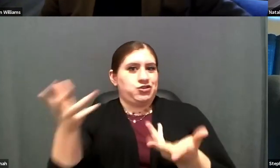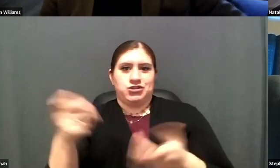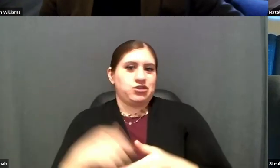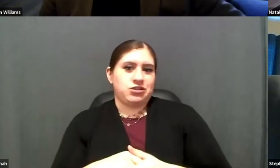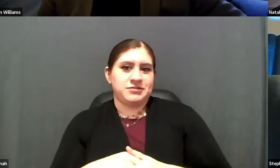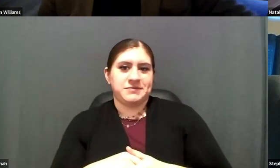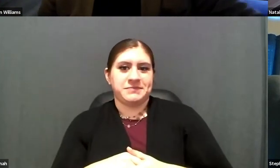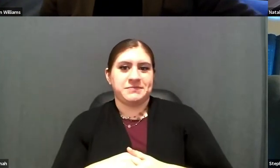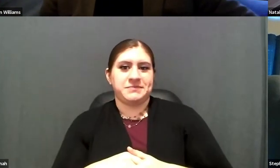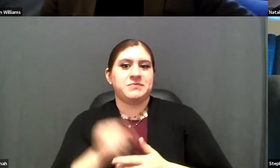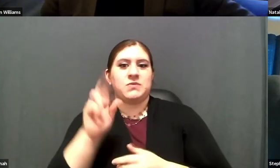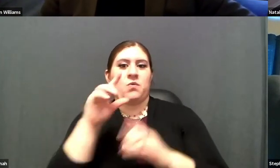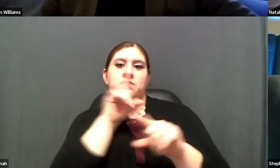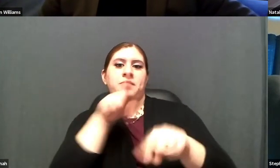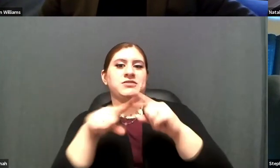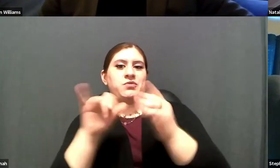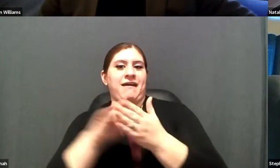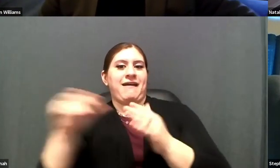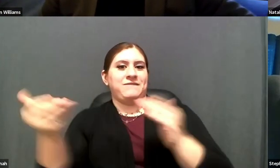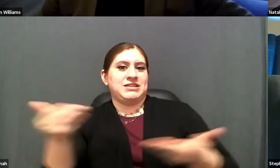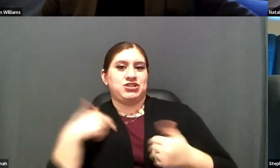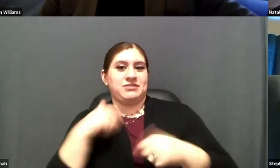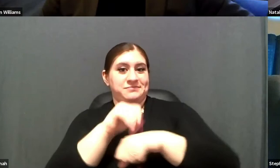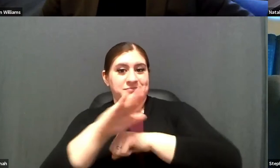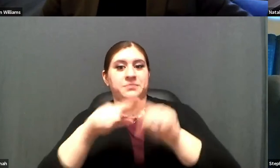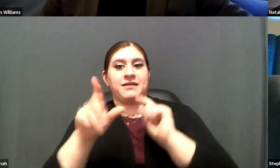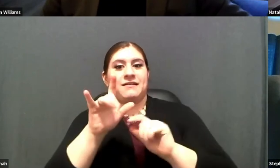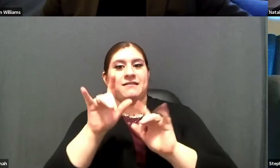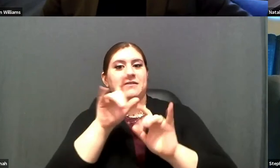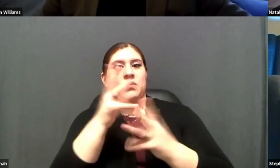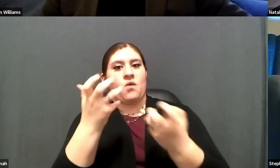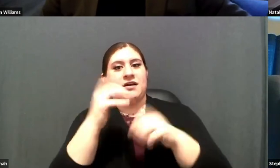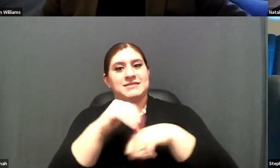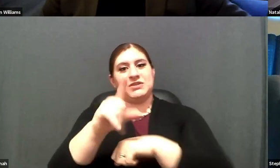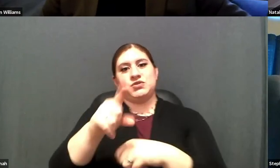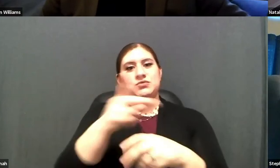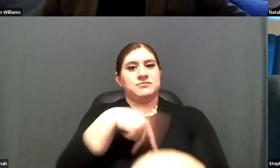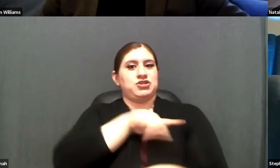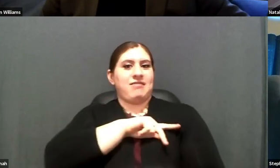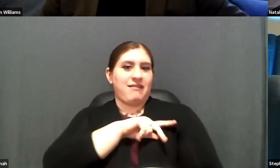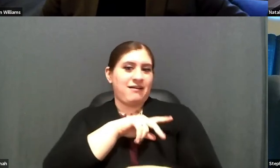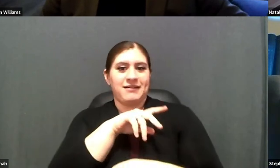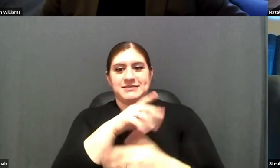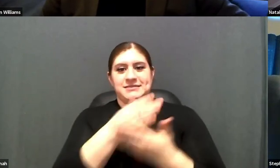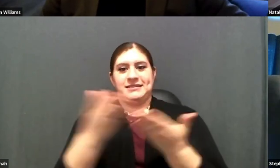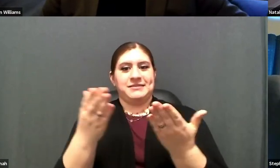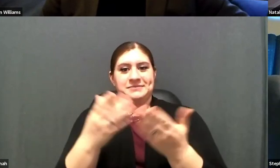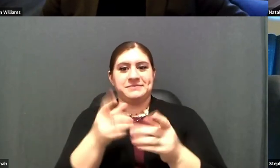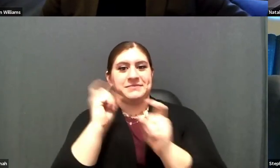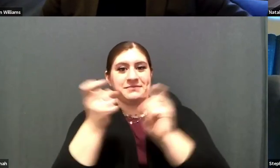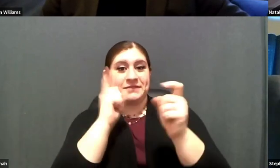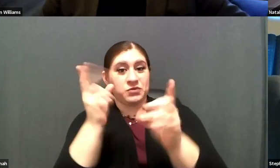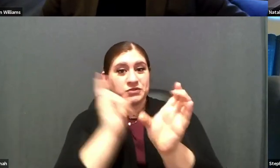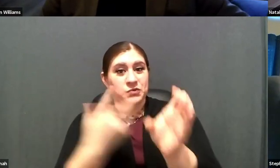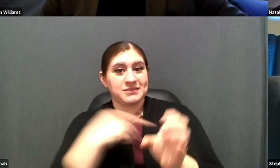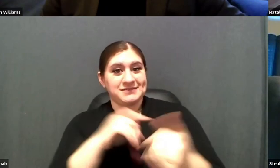fbroussard11@lamar.edu. Or you can just reply to the invitation I sent out. But I would love to send you a personalized little gift for joining